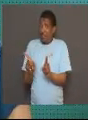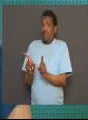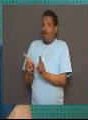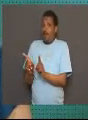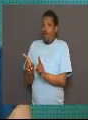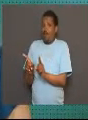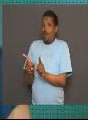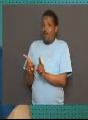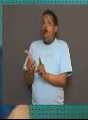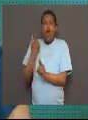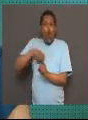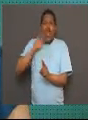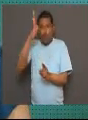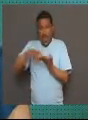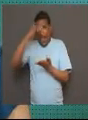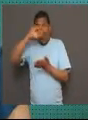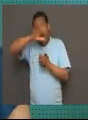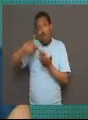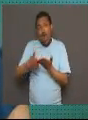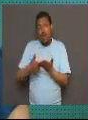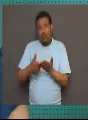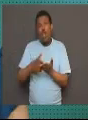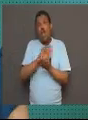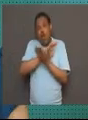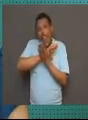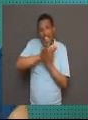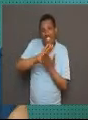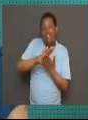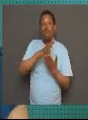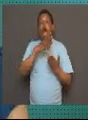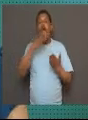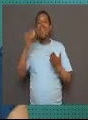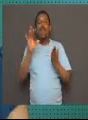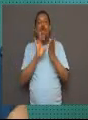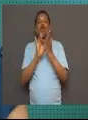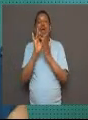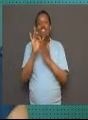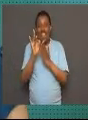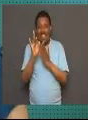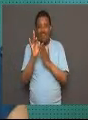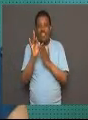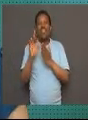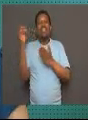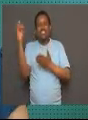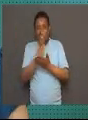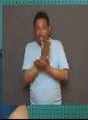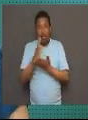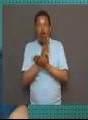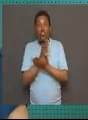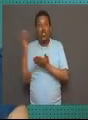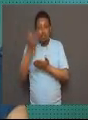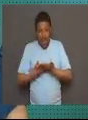Specifically, we will learn about qualitative and quantitative